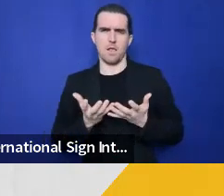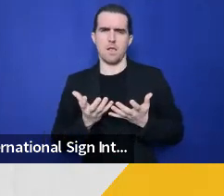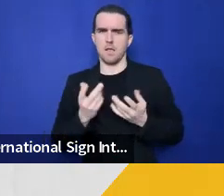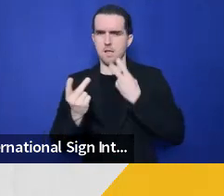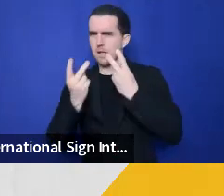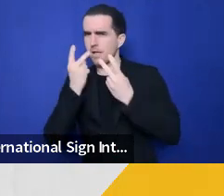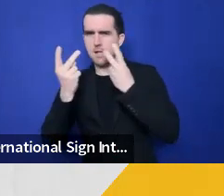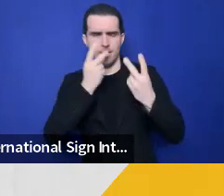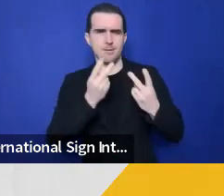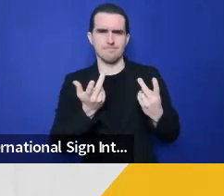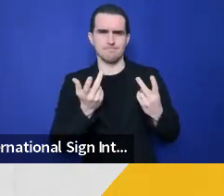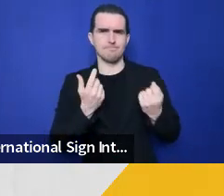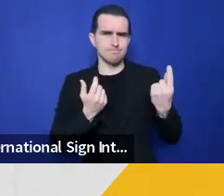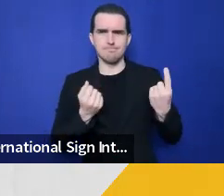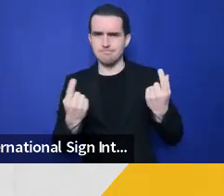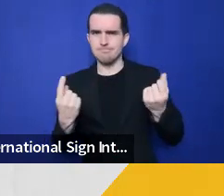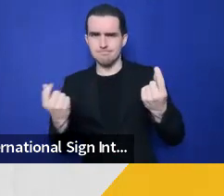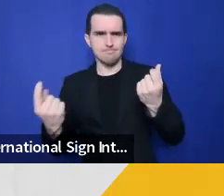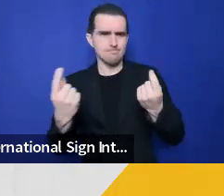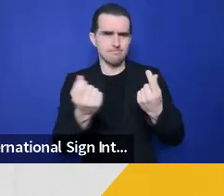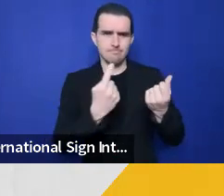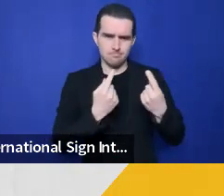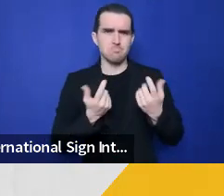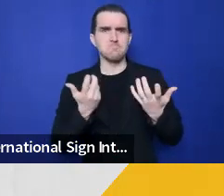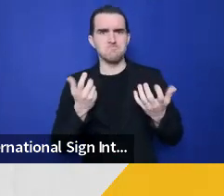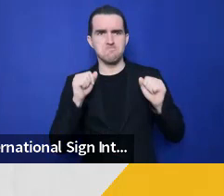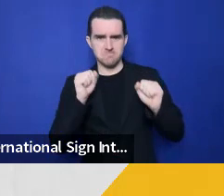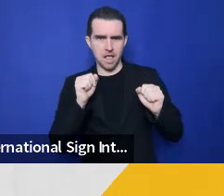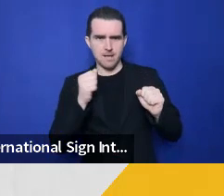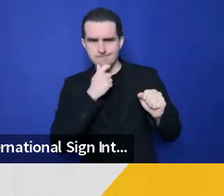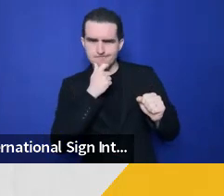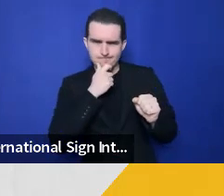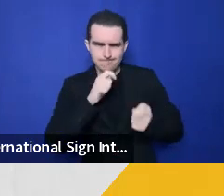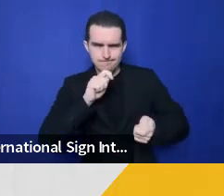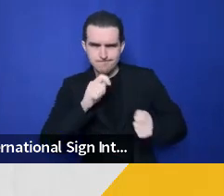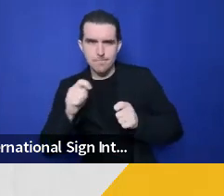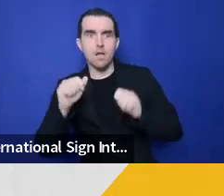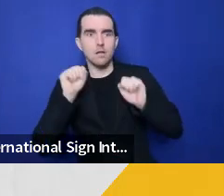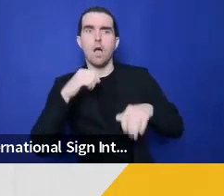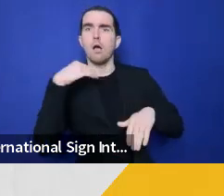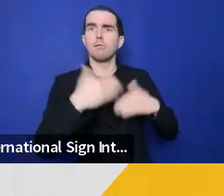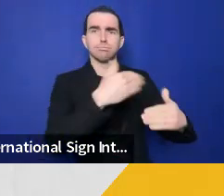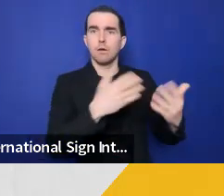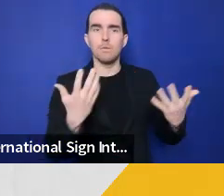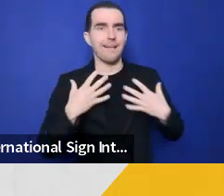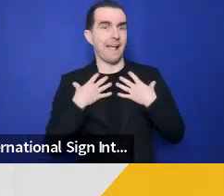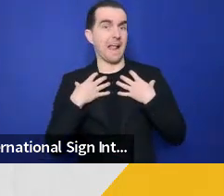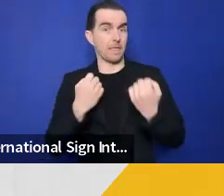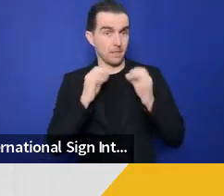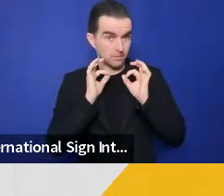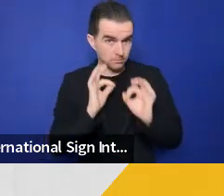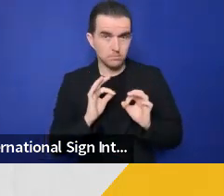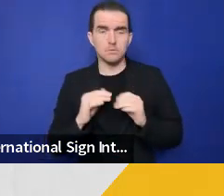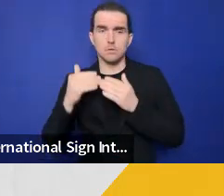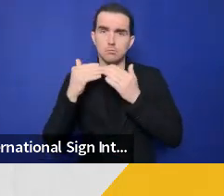concern of effective life cycle social protection system are old age and disability,